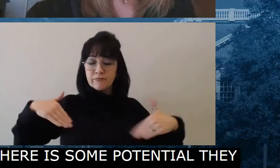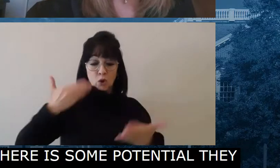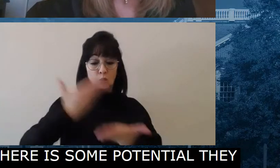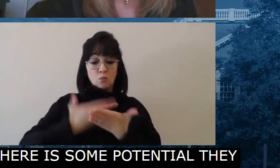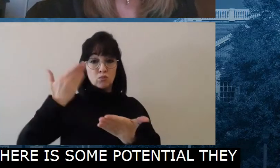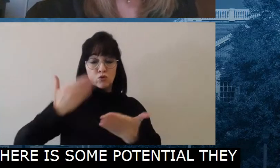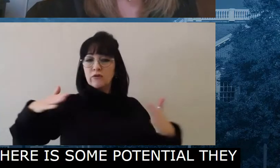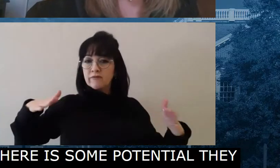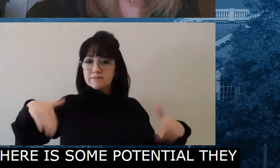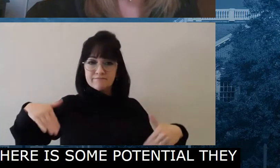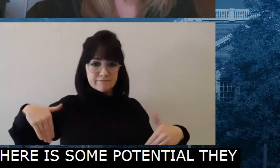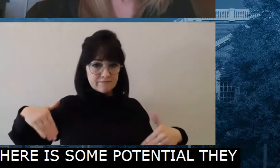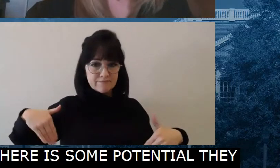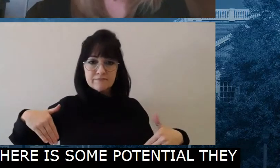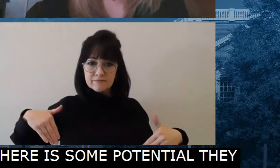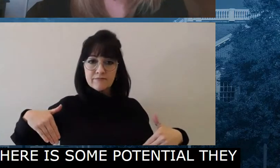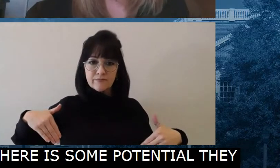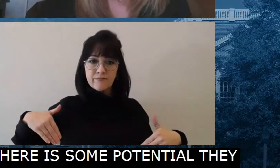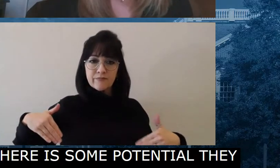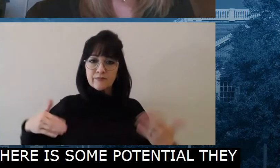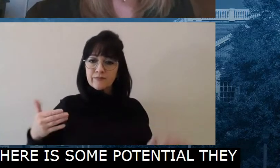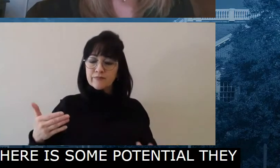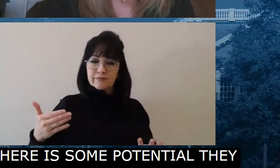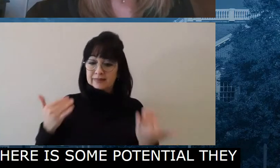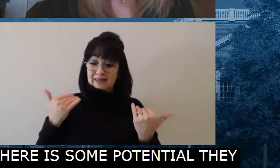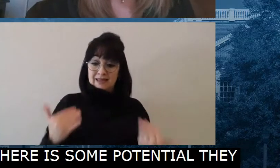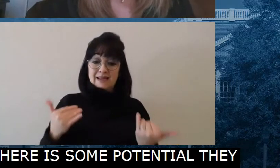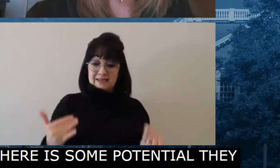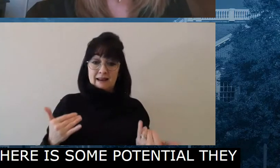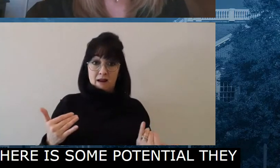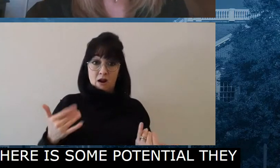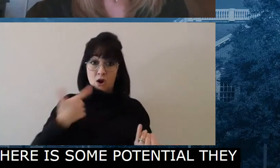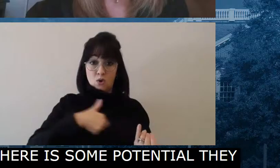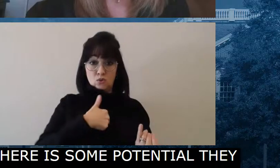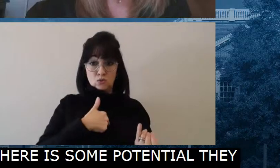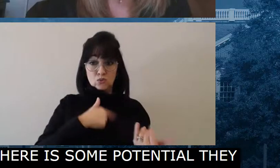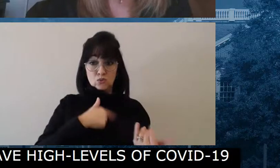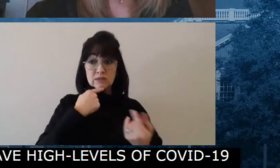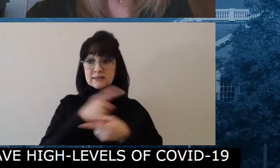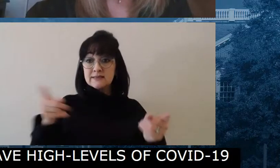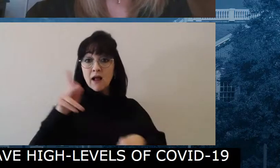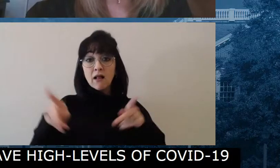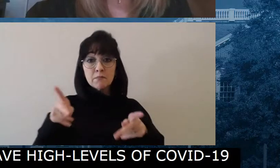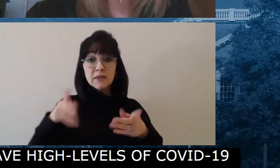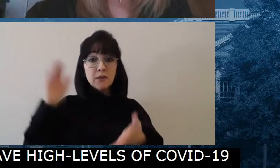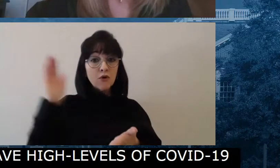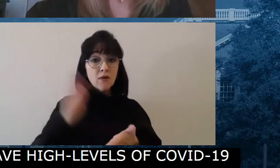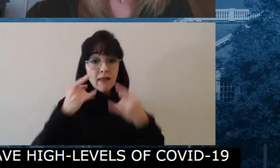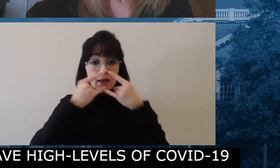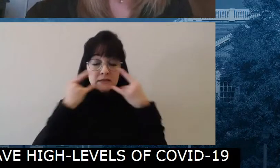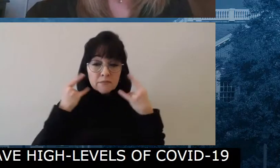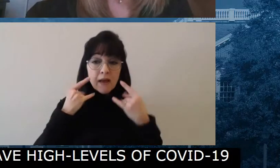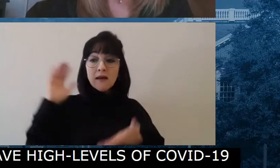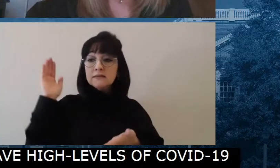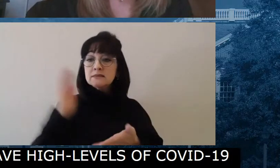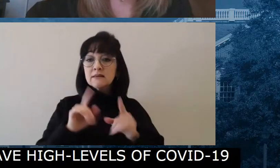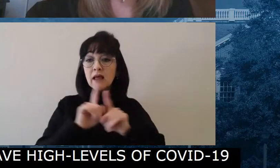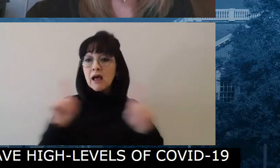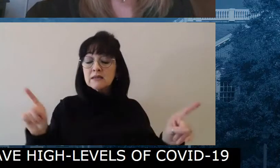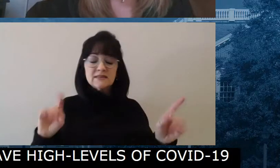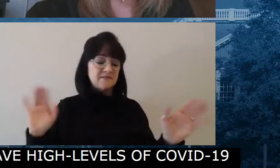in the community, now is not the time to decrease these mitigation strategies, but I think we're all looking forward to the